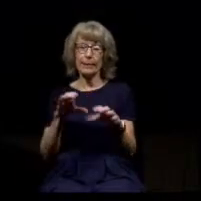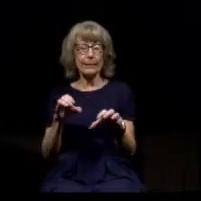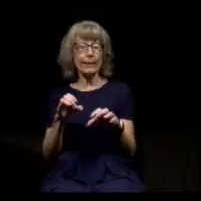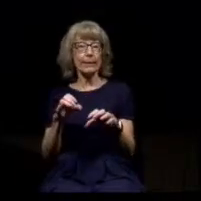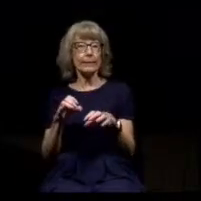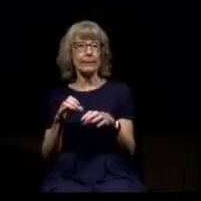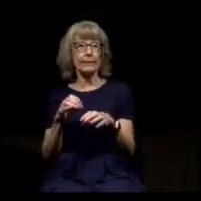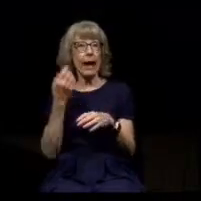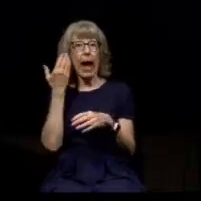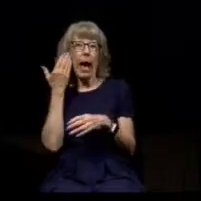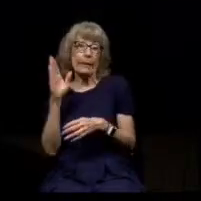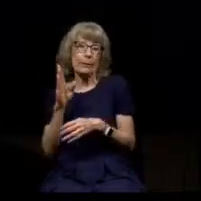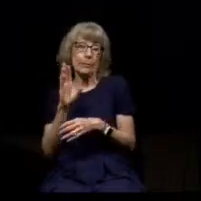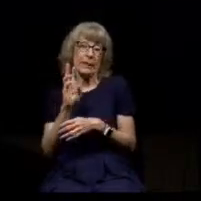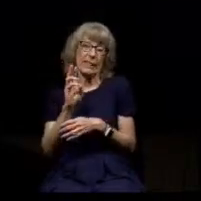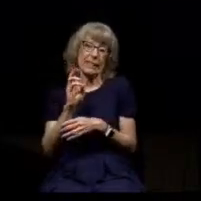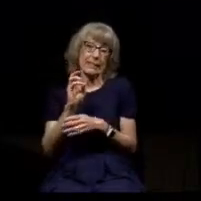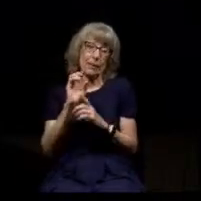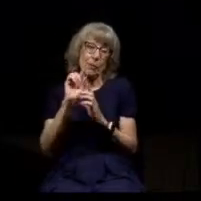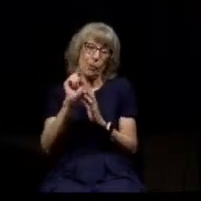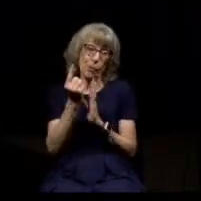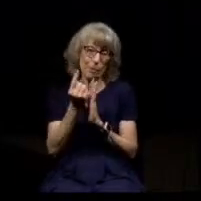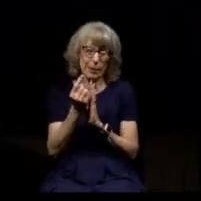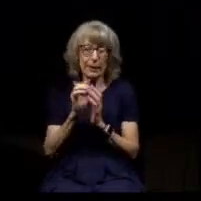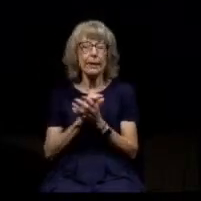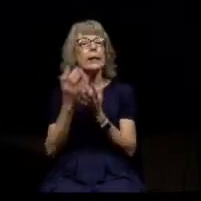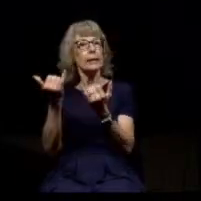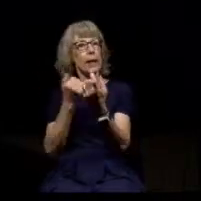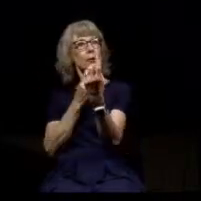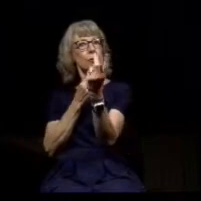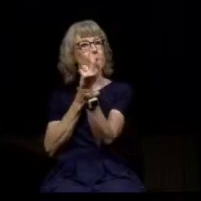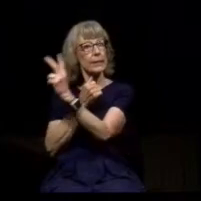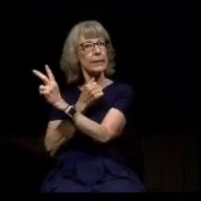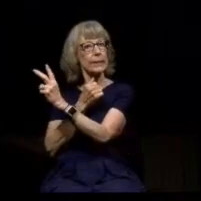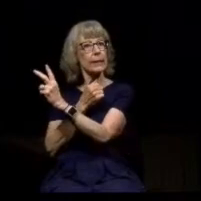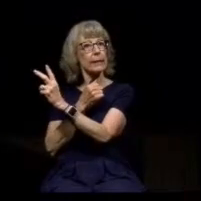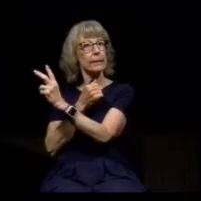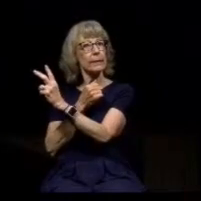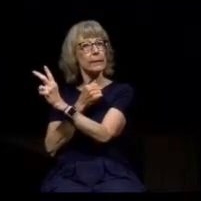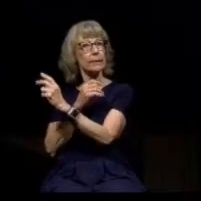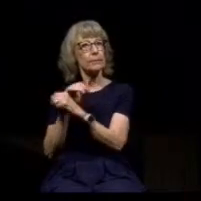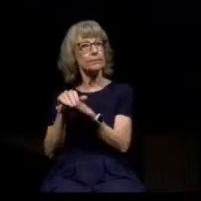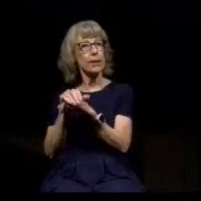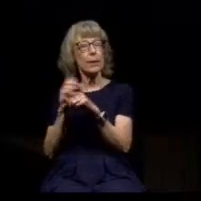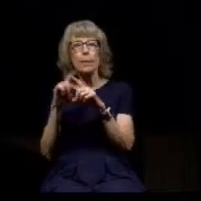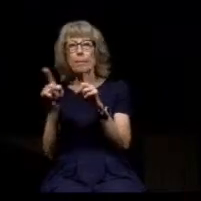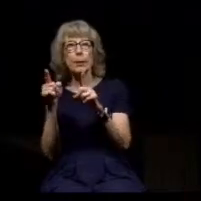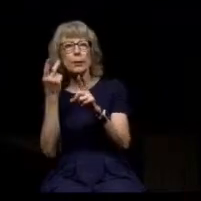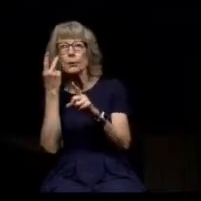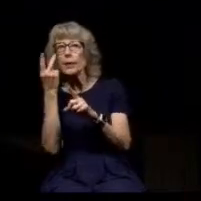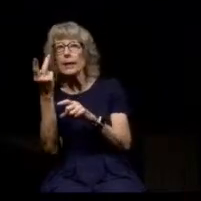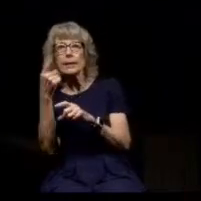later. You can see it pretty well now, but the reality is you can't really see the rest of the room.